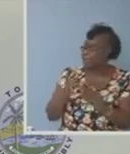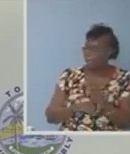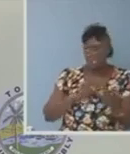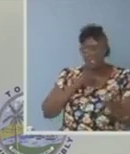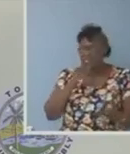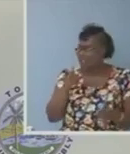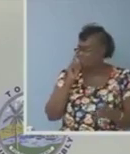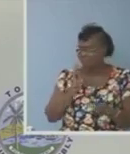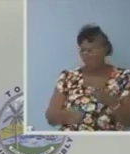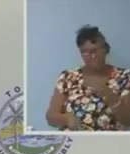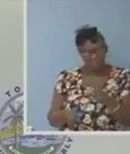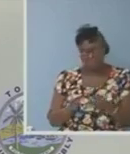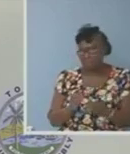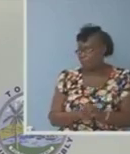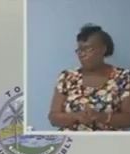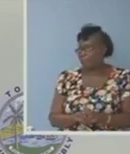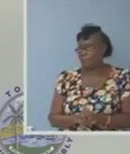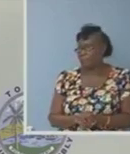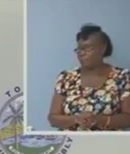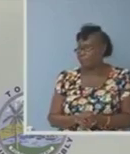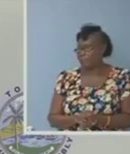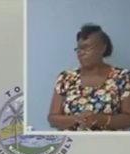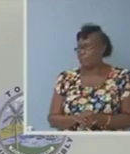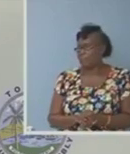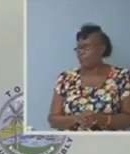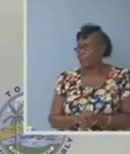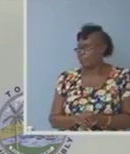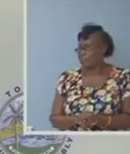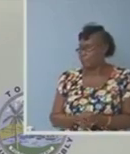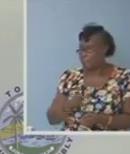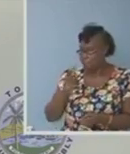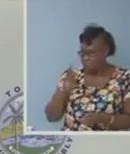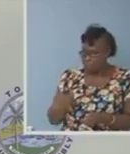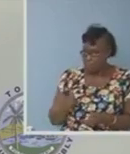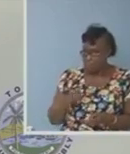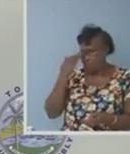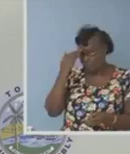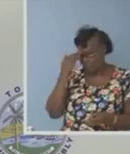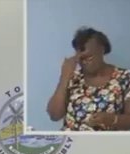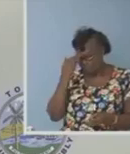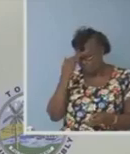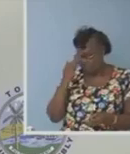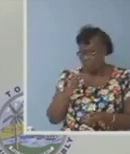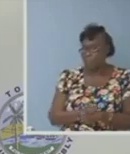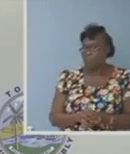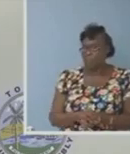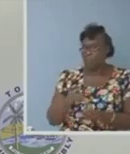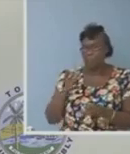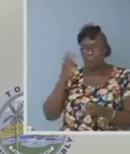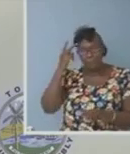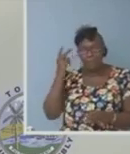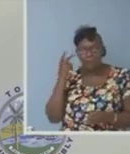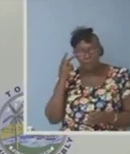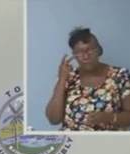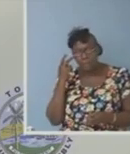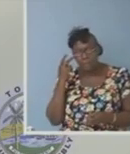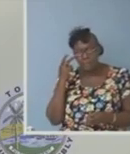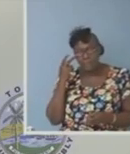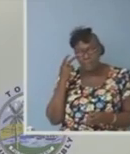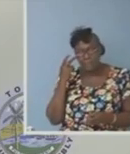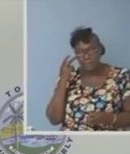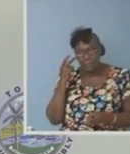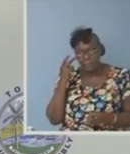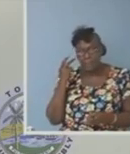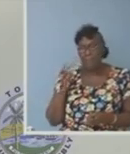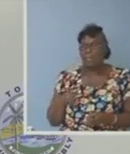yet. So that needs to be determined. So parents need to just keep abreast